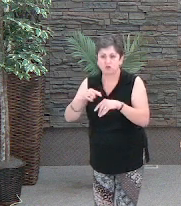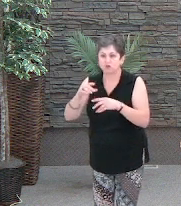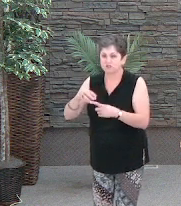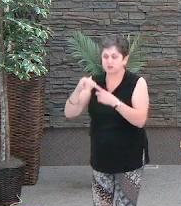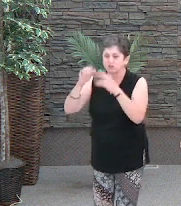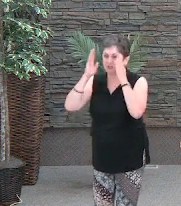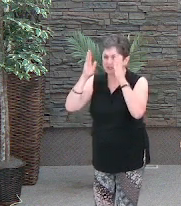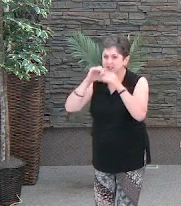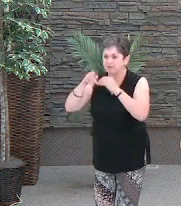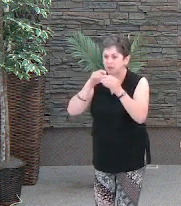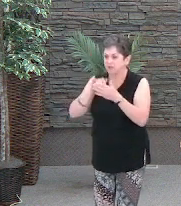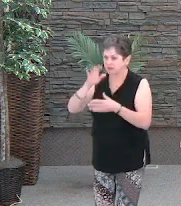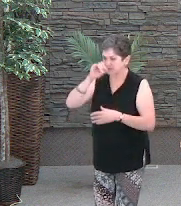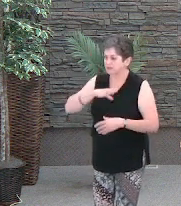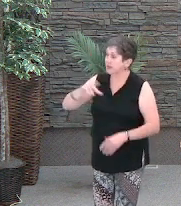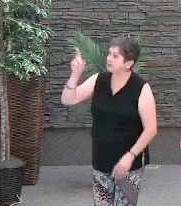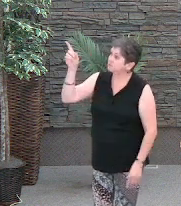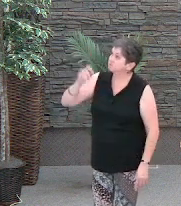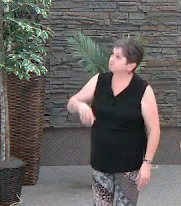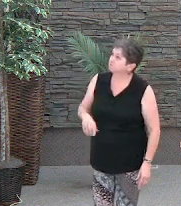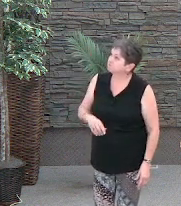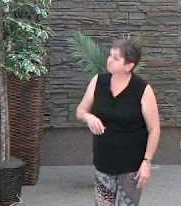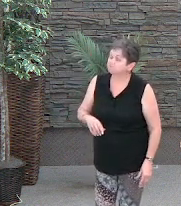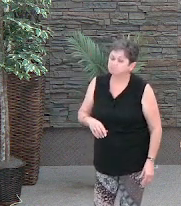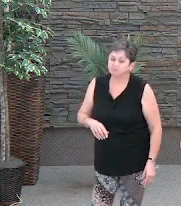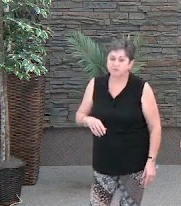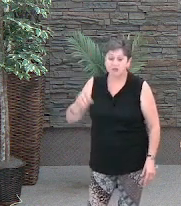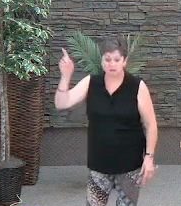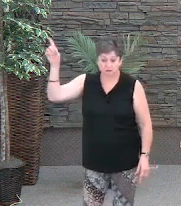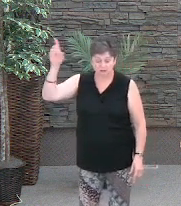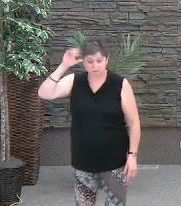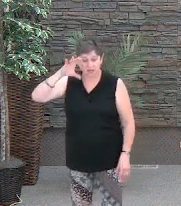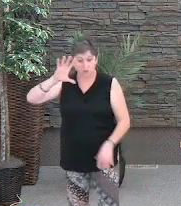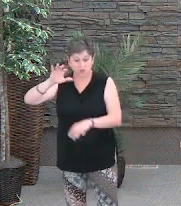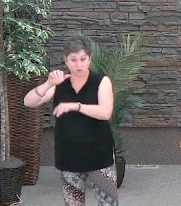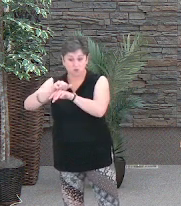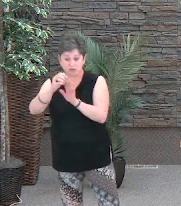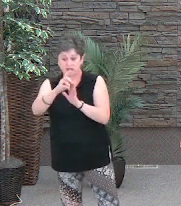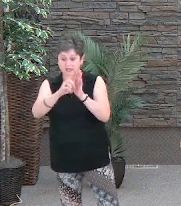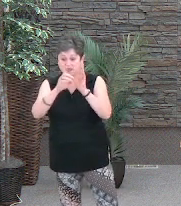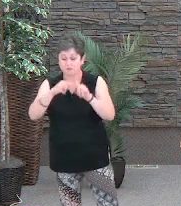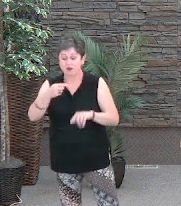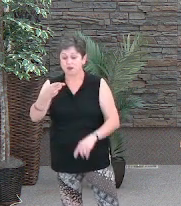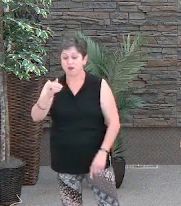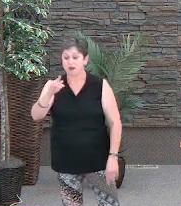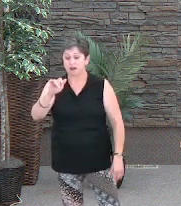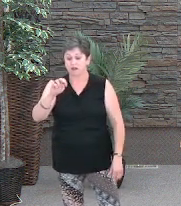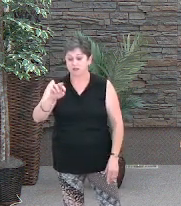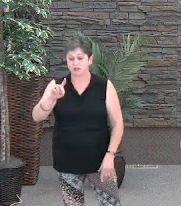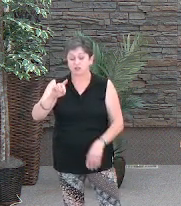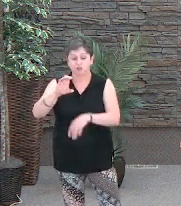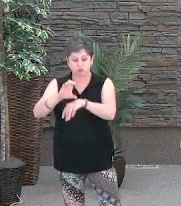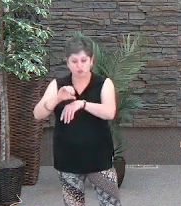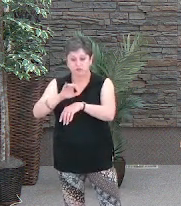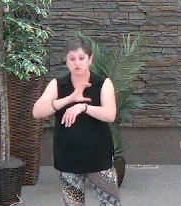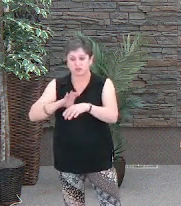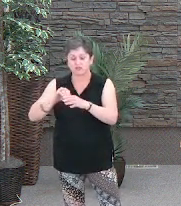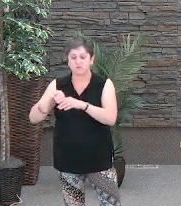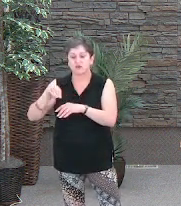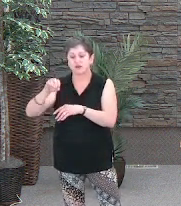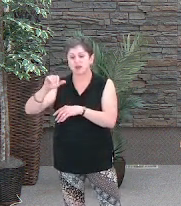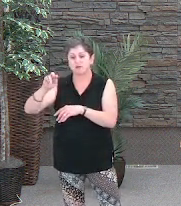especially listen about this guy. This guy was appointed a deacon by the Highland Church in Abilene, Texas in the very